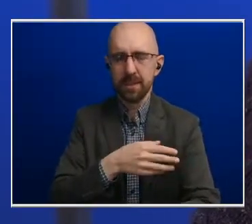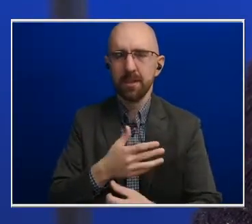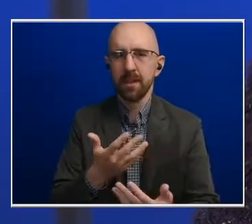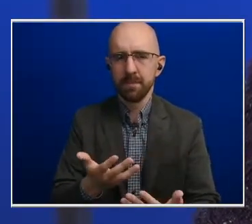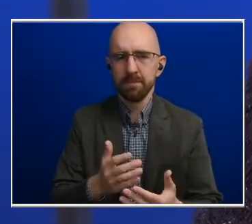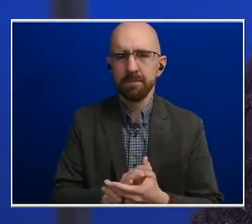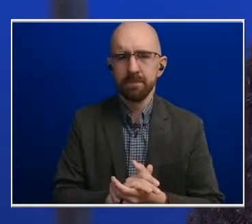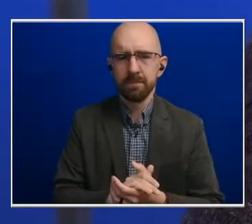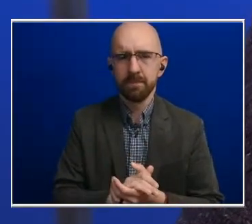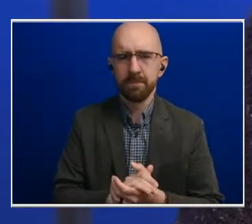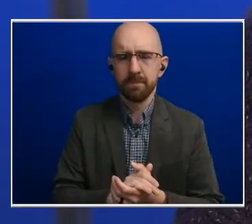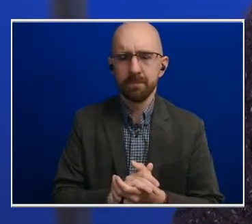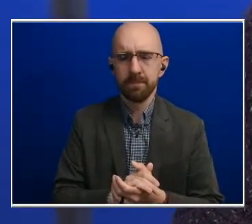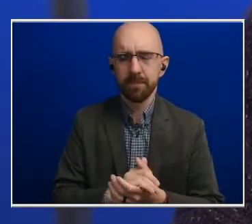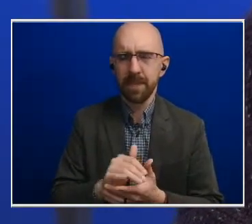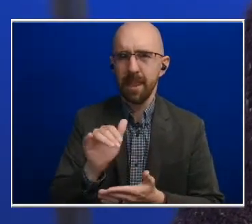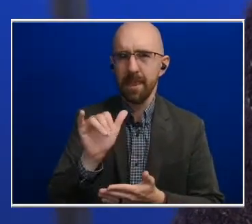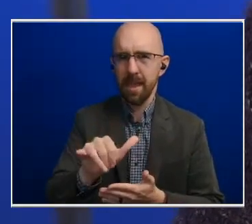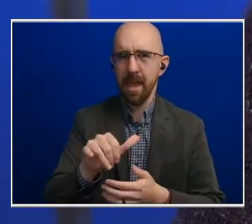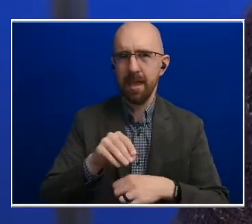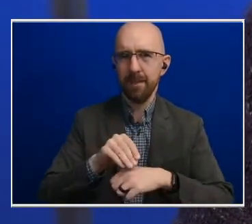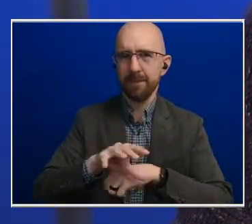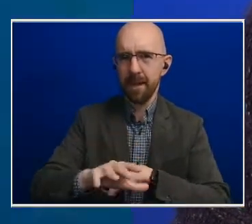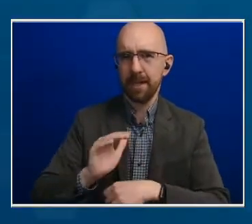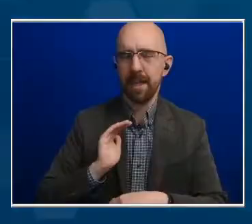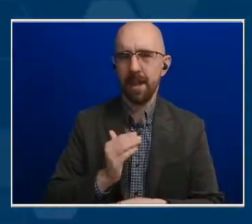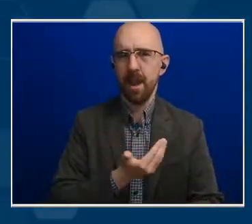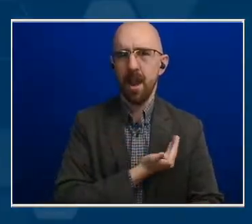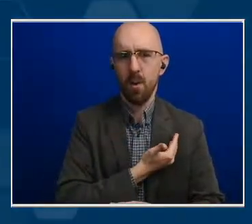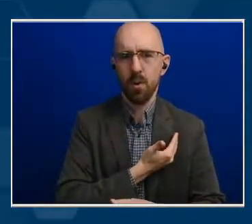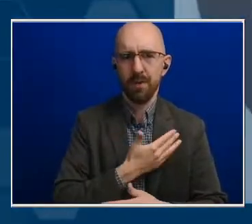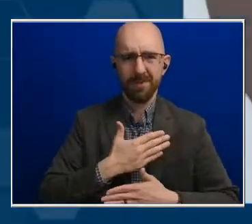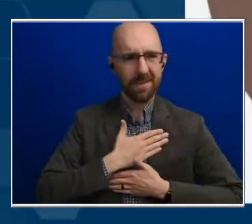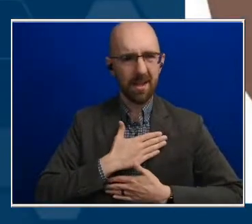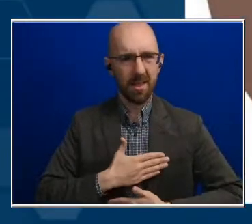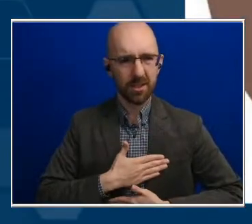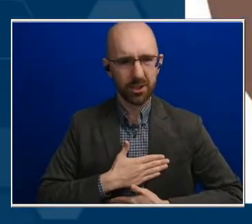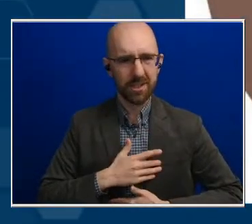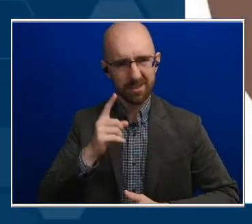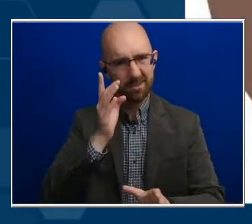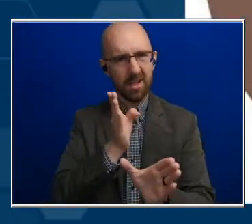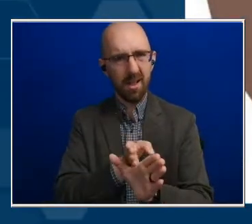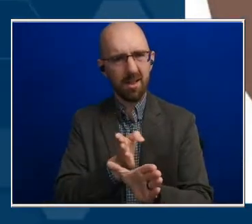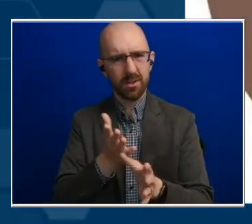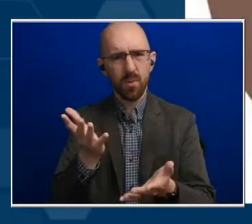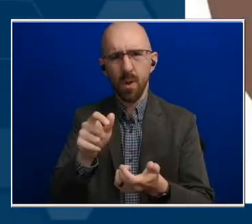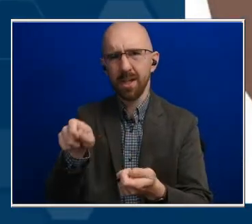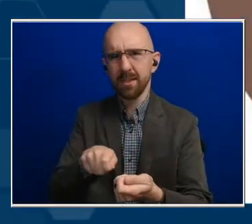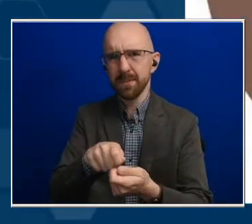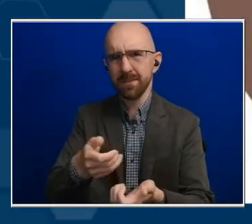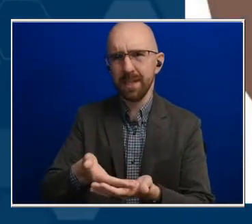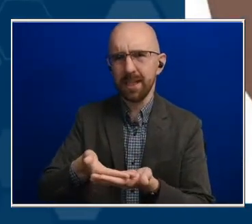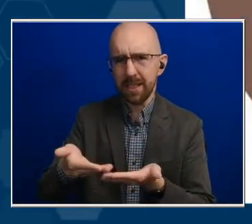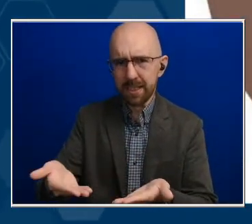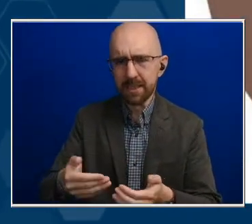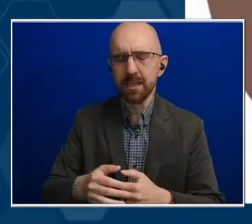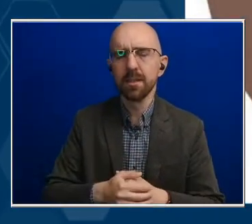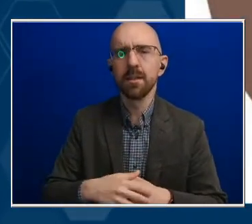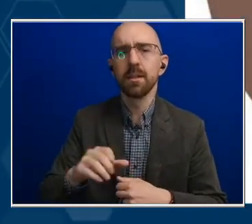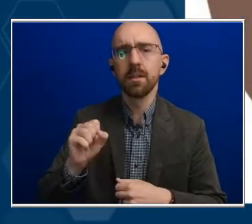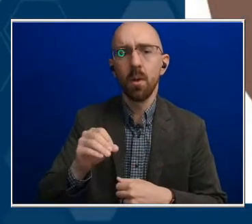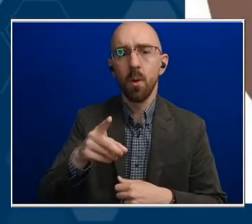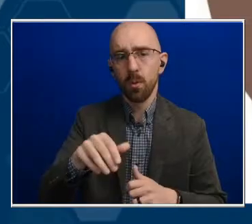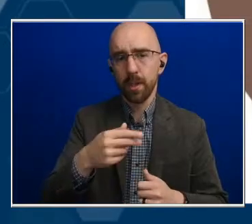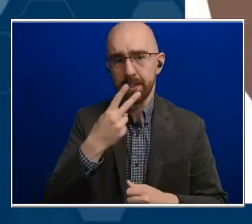is that affecting our physiology and our psychology. What are the specific things? So as you can see on the screen